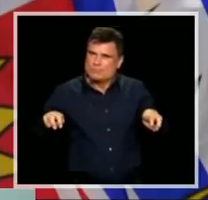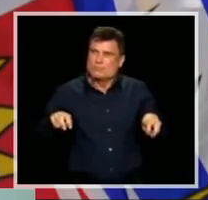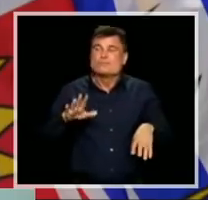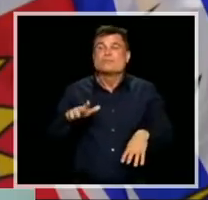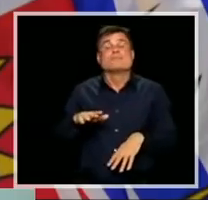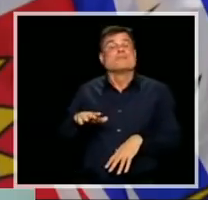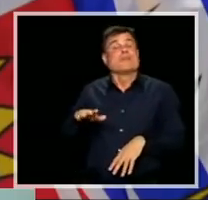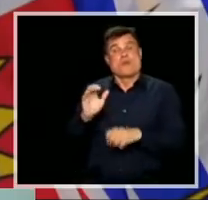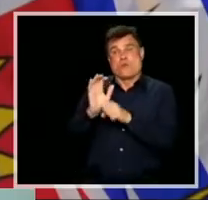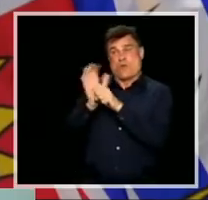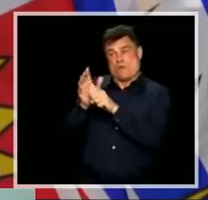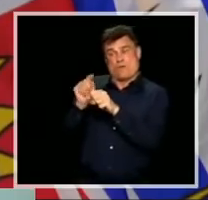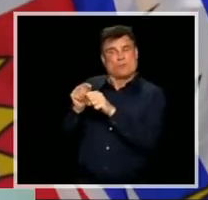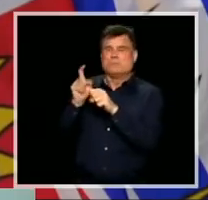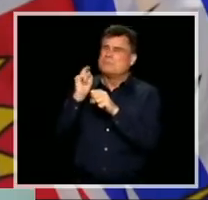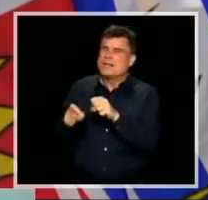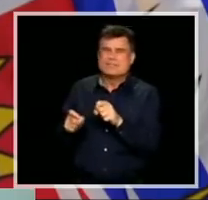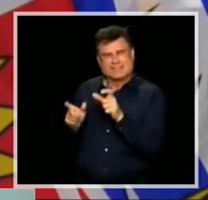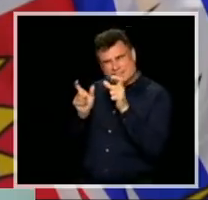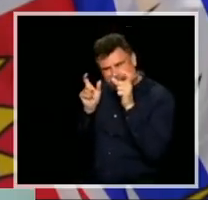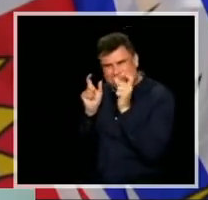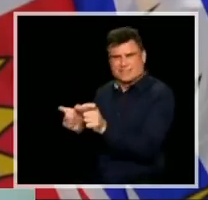and we stay calm and we will be safe.